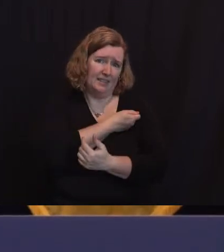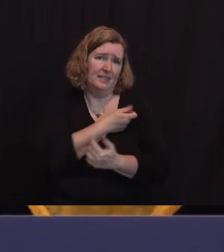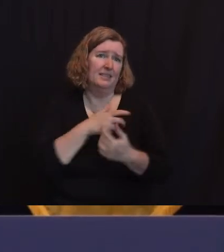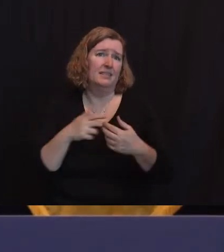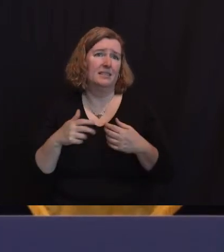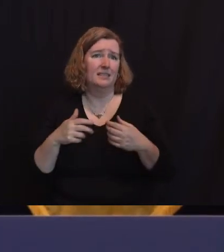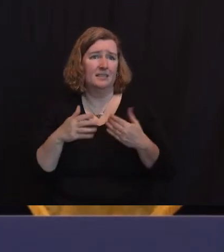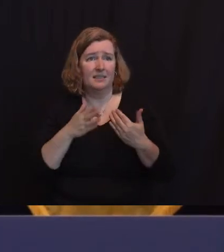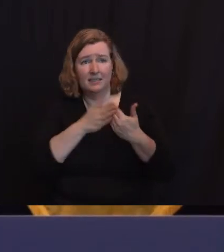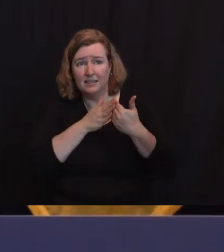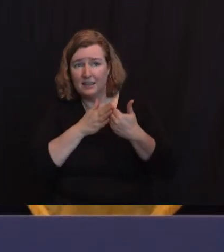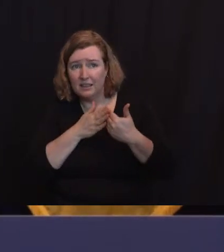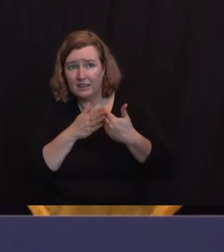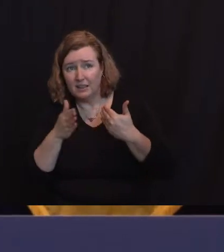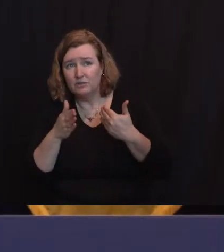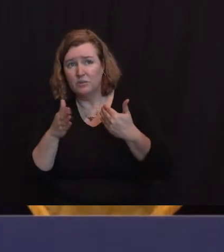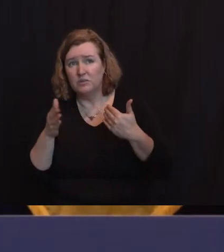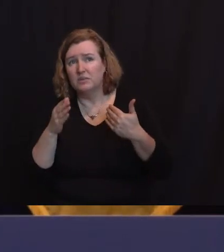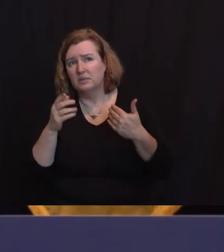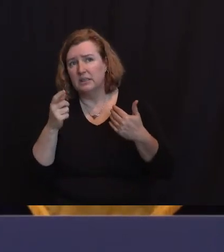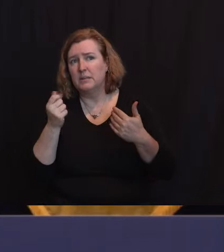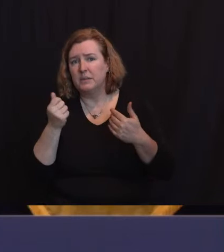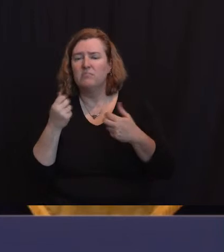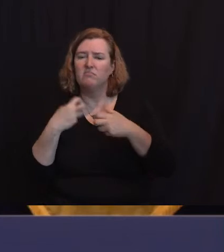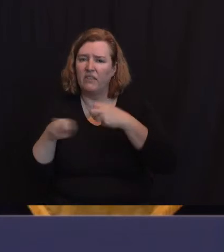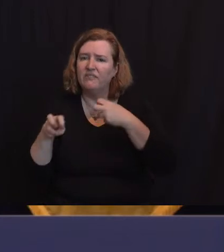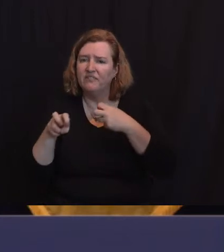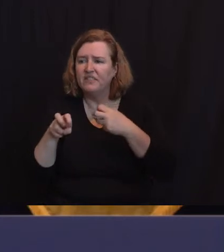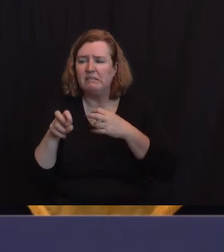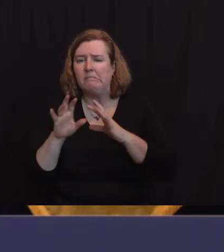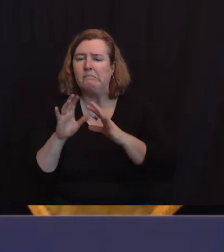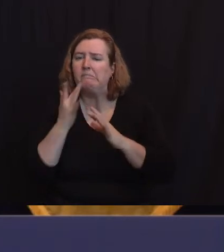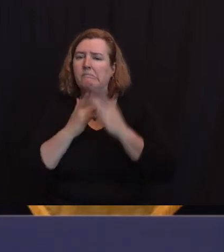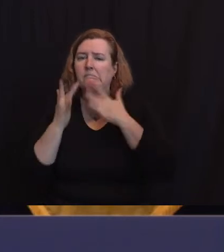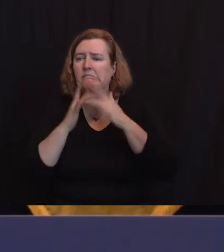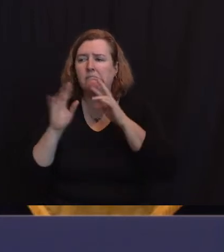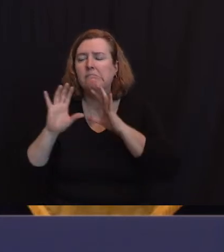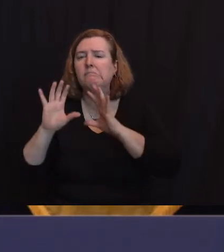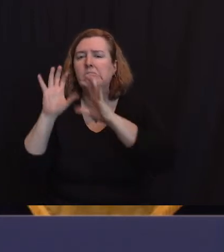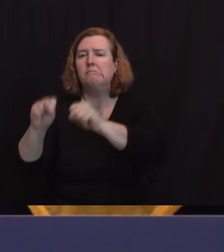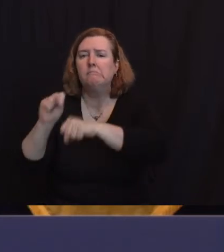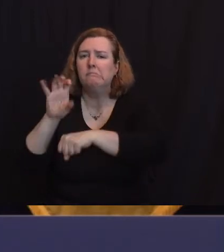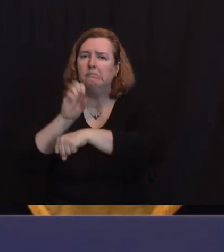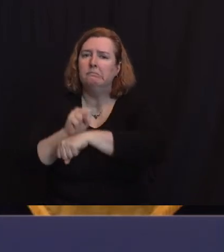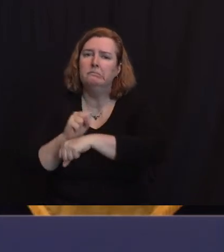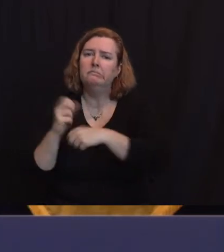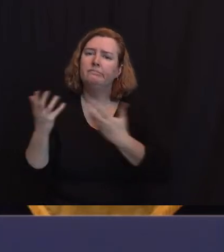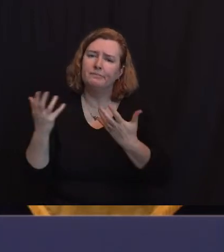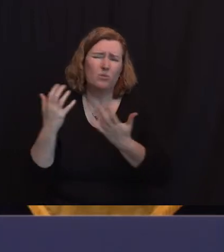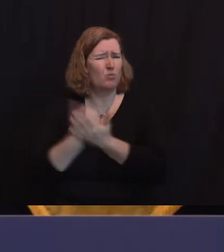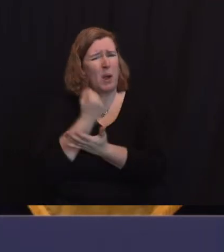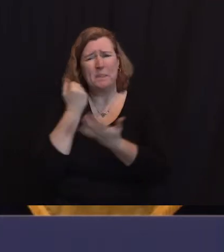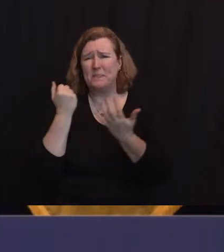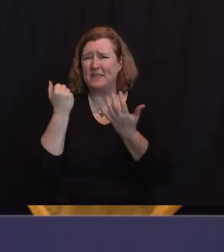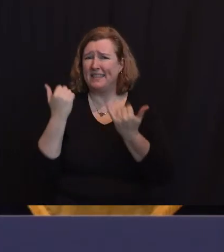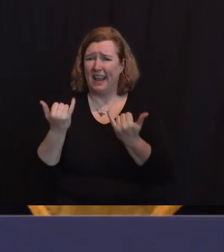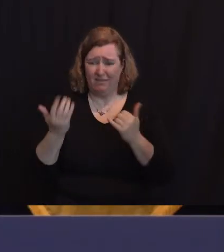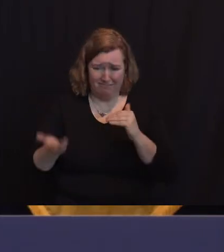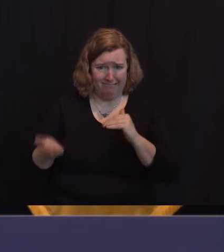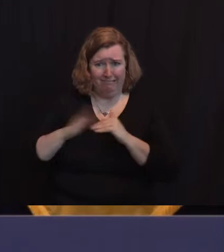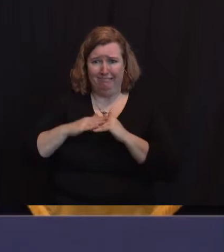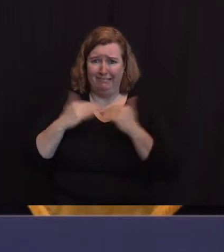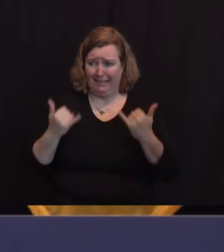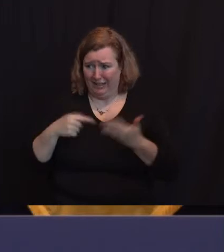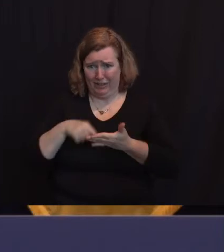weeks based on the Fed's supply as it relates to dose supply, so take advantage of the little bit of extra capacity that we've got this